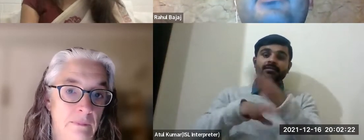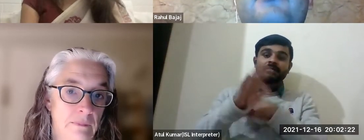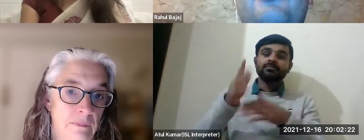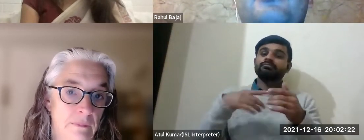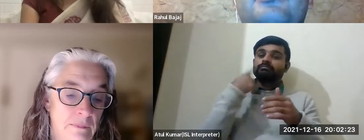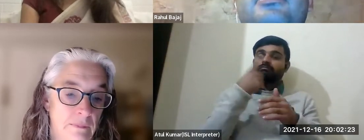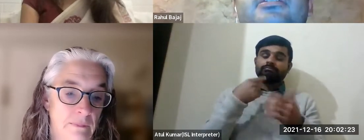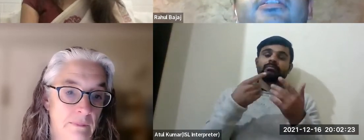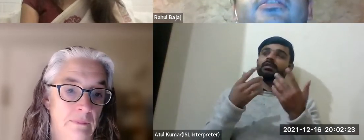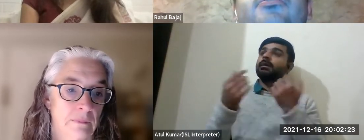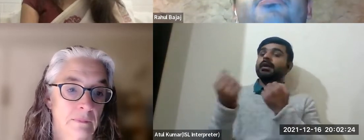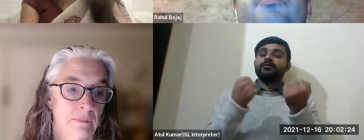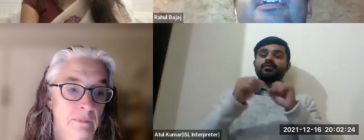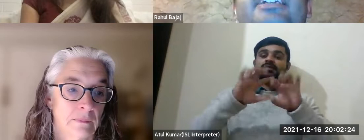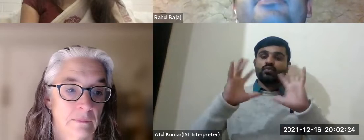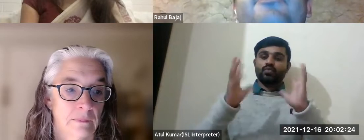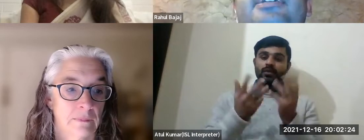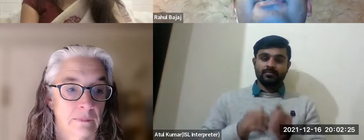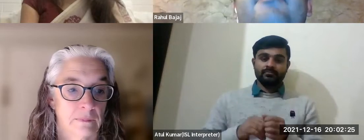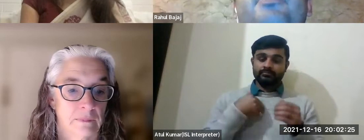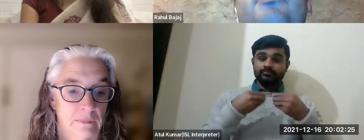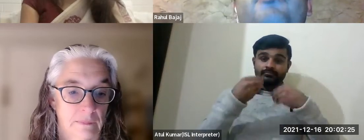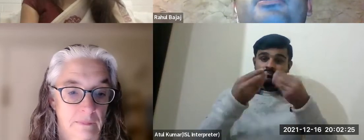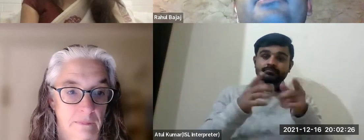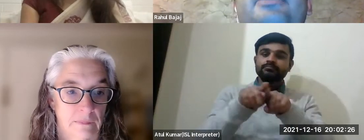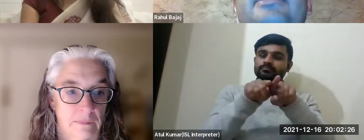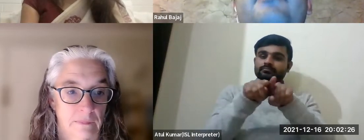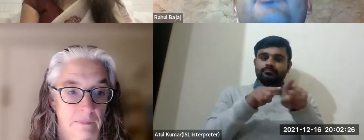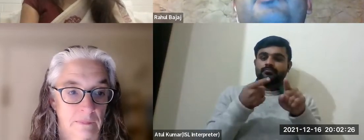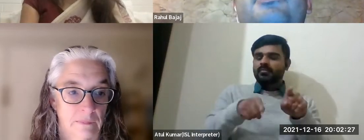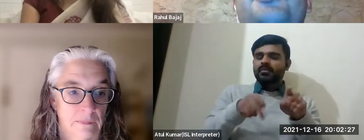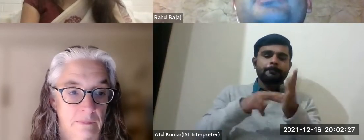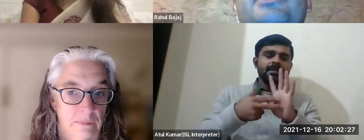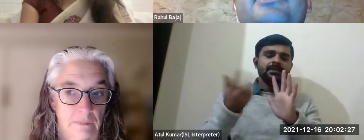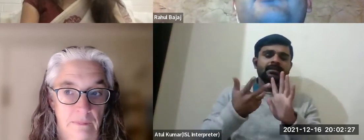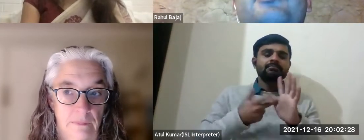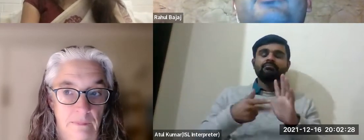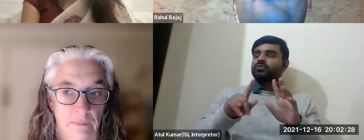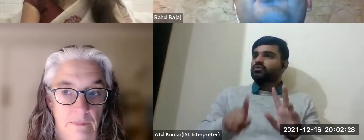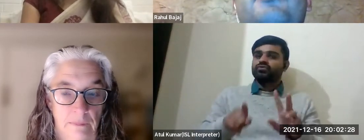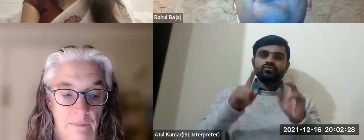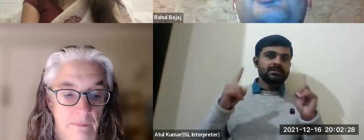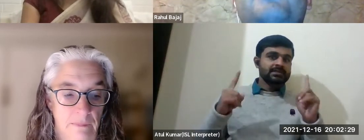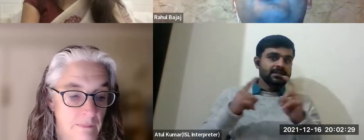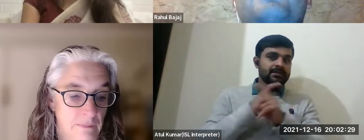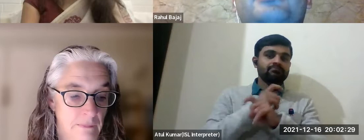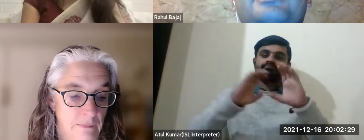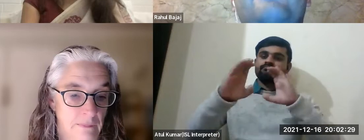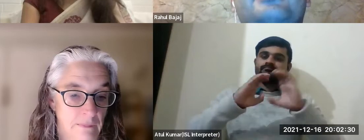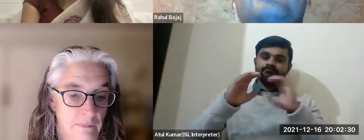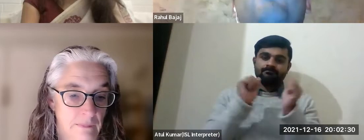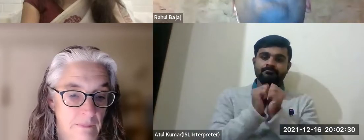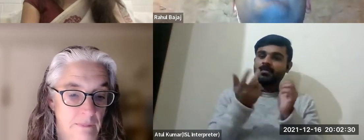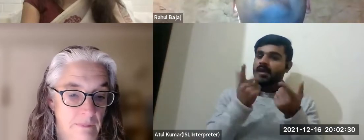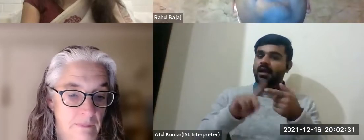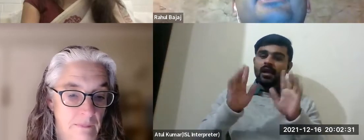in the physical world. So let me give you a few examples of what this means, because this is extremely critical for the conversation we're going to have.